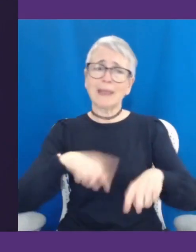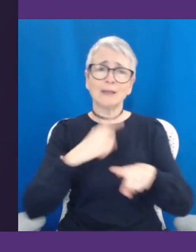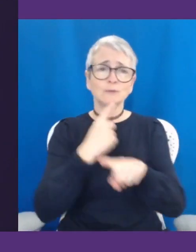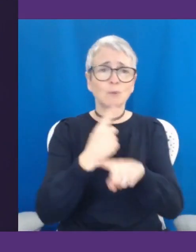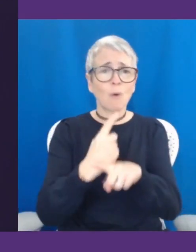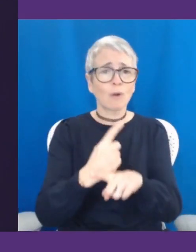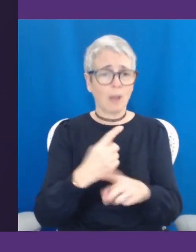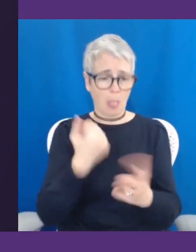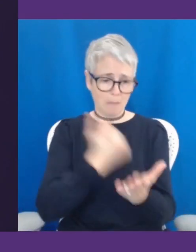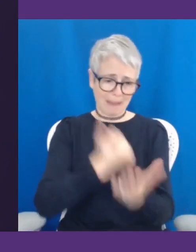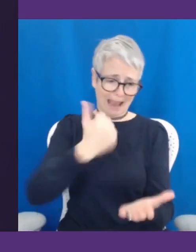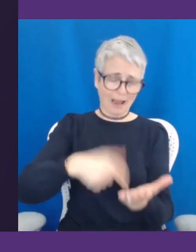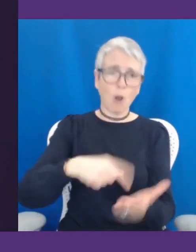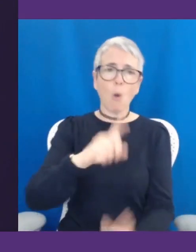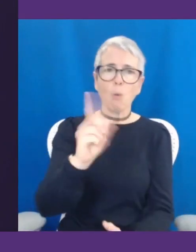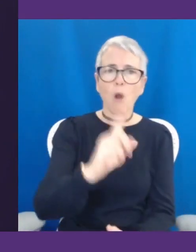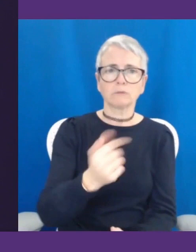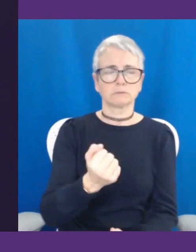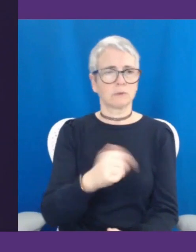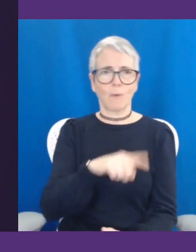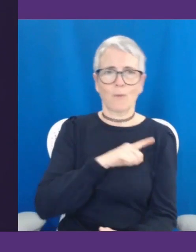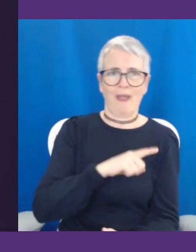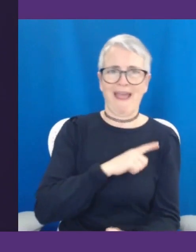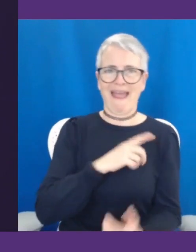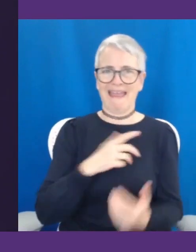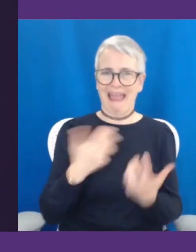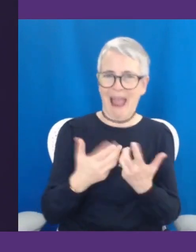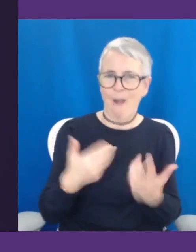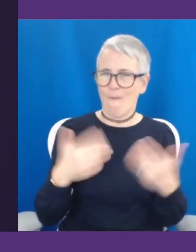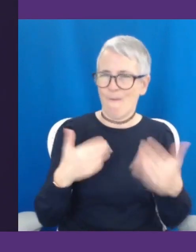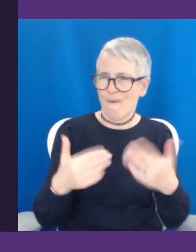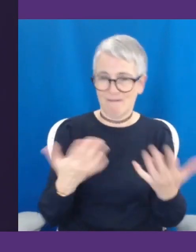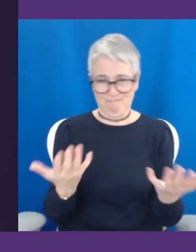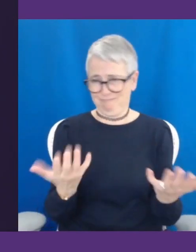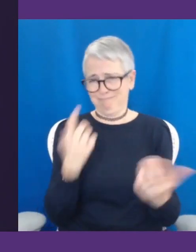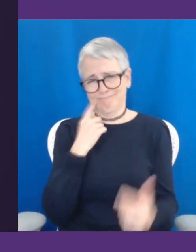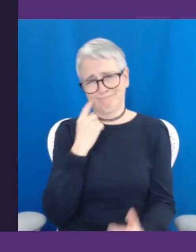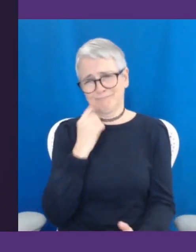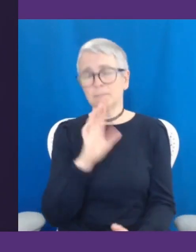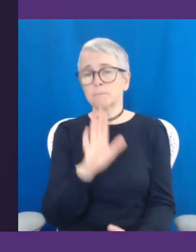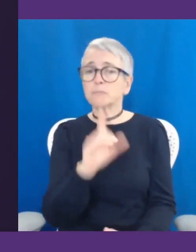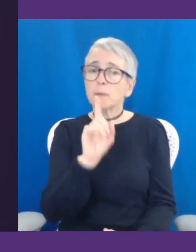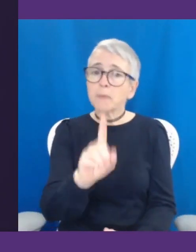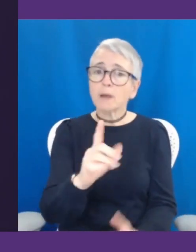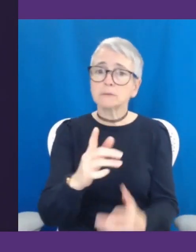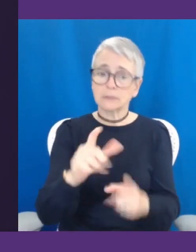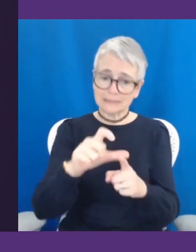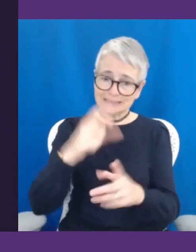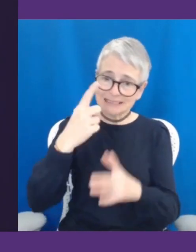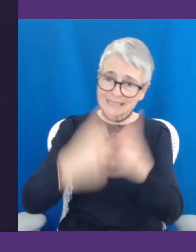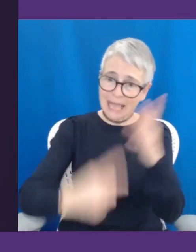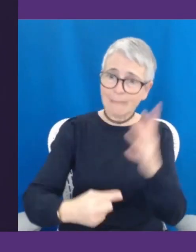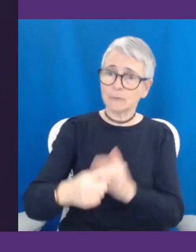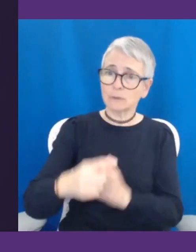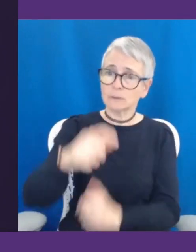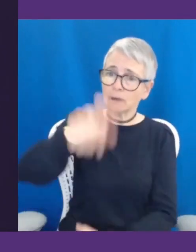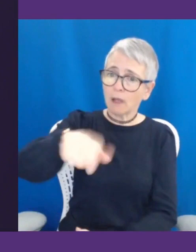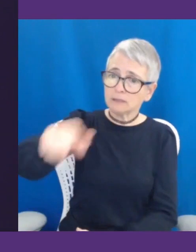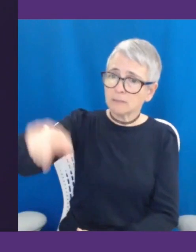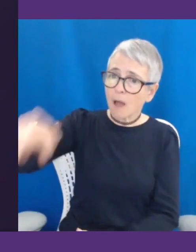I'll speak to in just a moment. But actually bringing disabled customers and users into